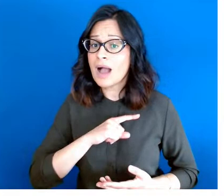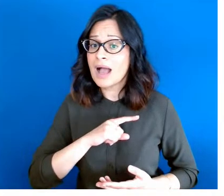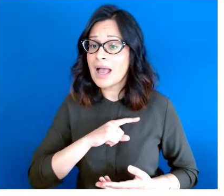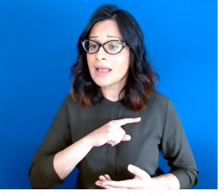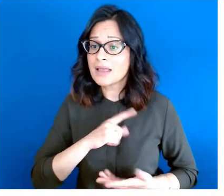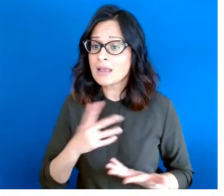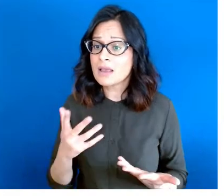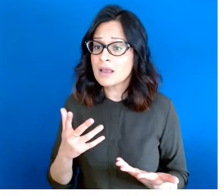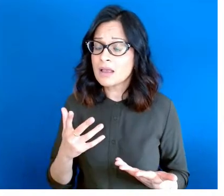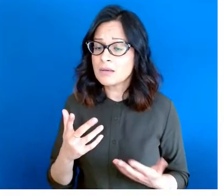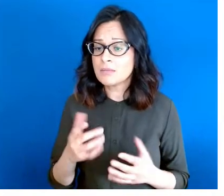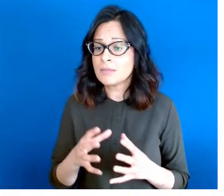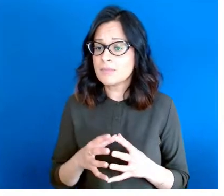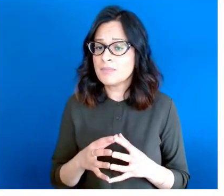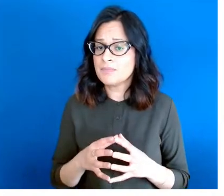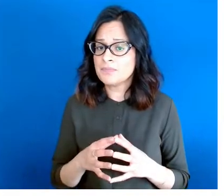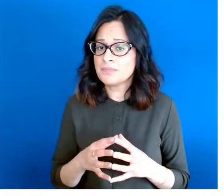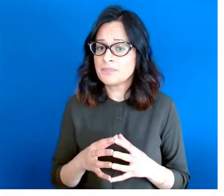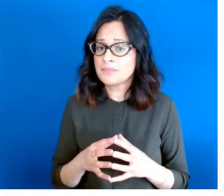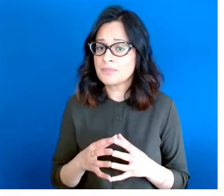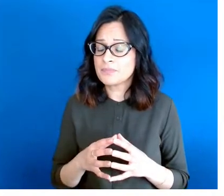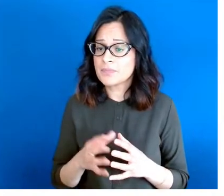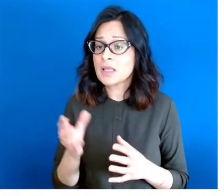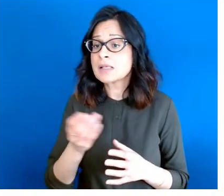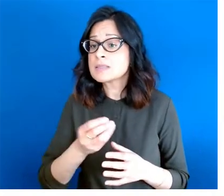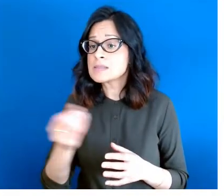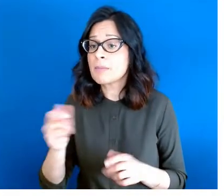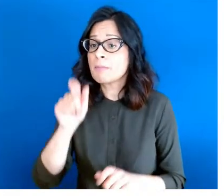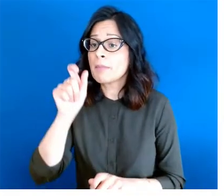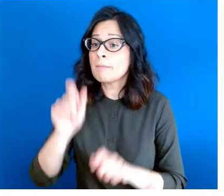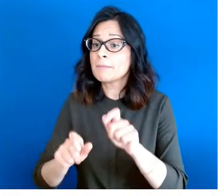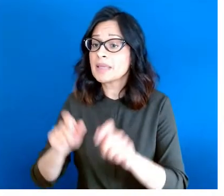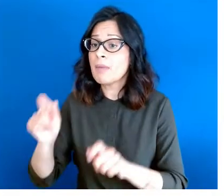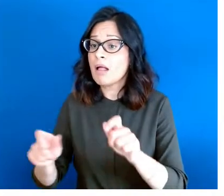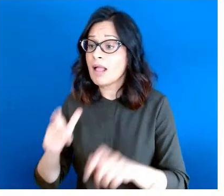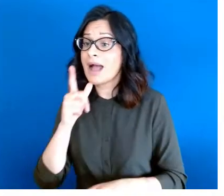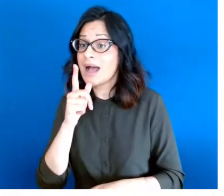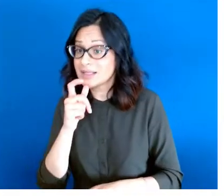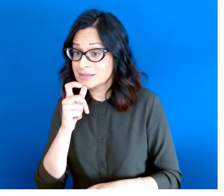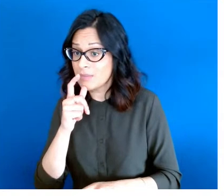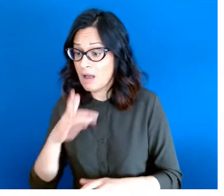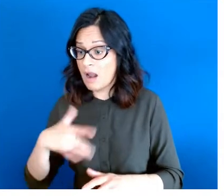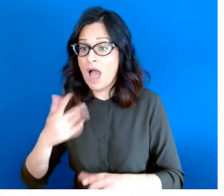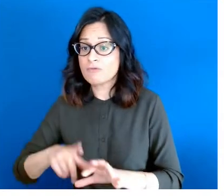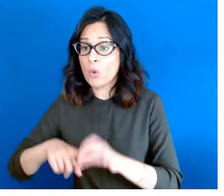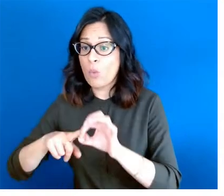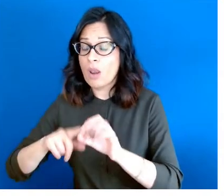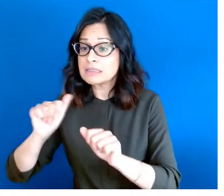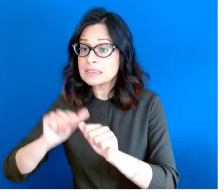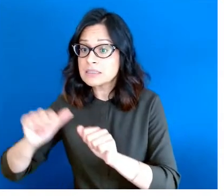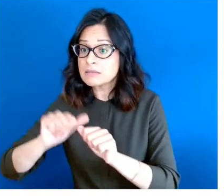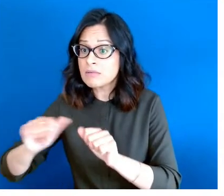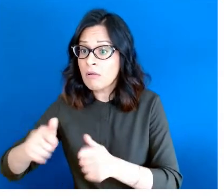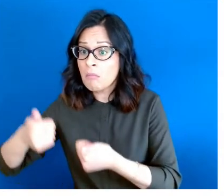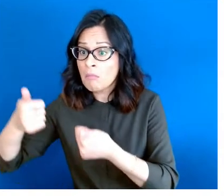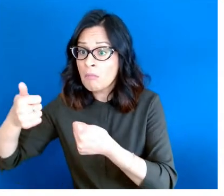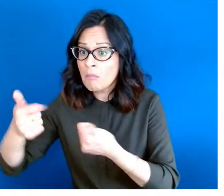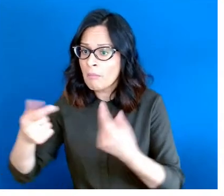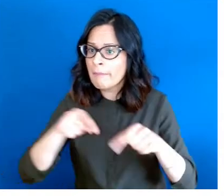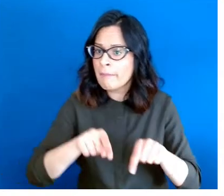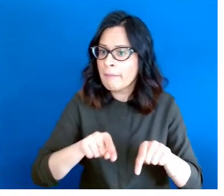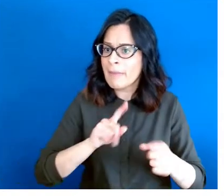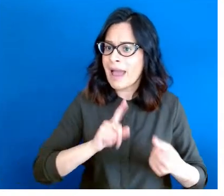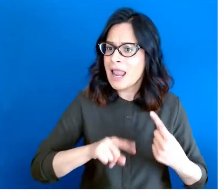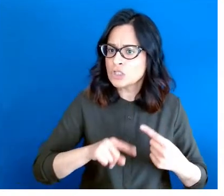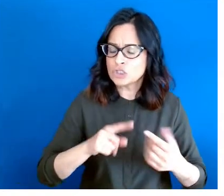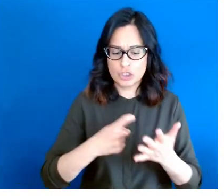of life that is found in people who live with asthma. I think a very important aspect is that the majority of